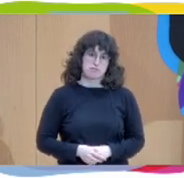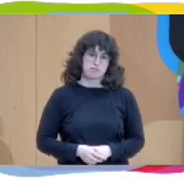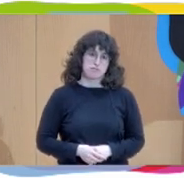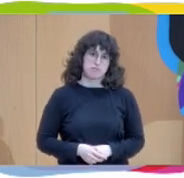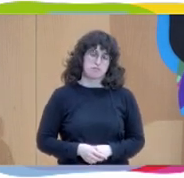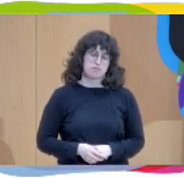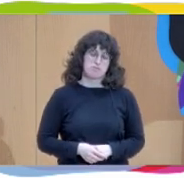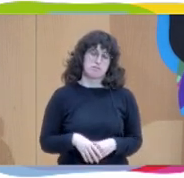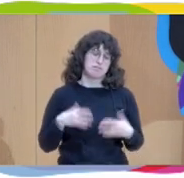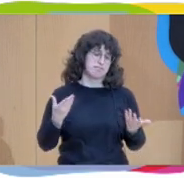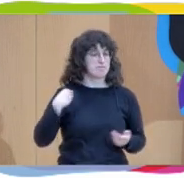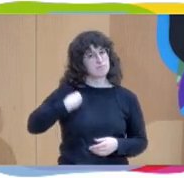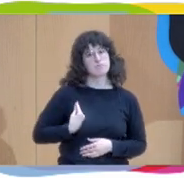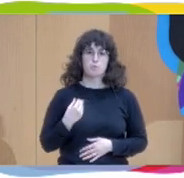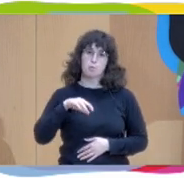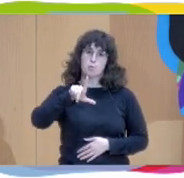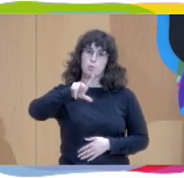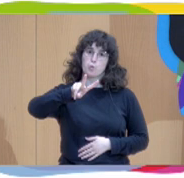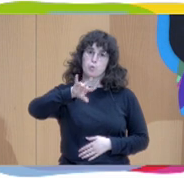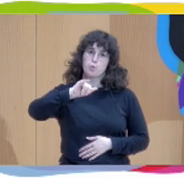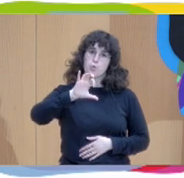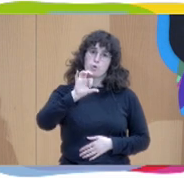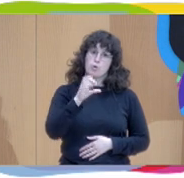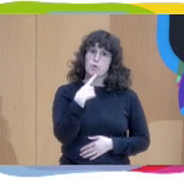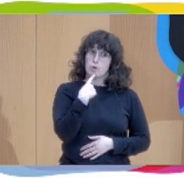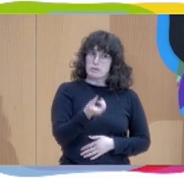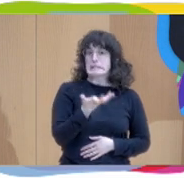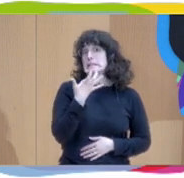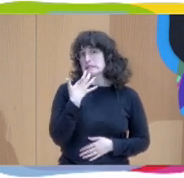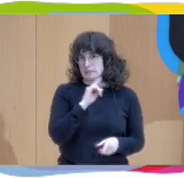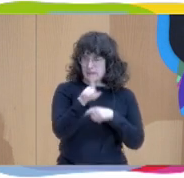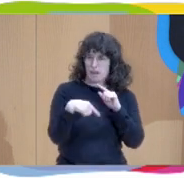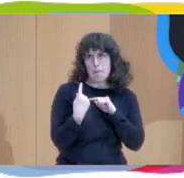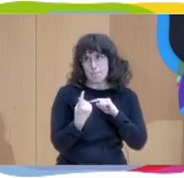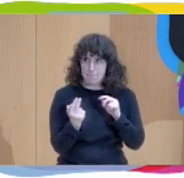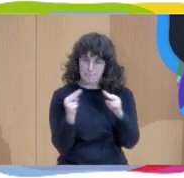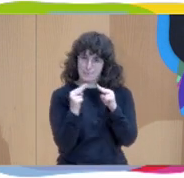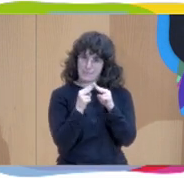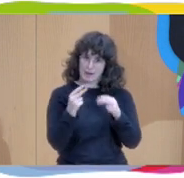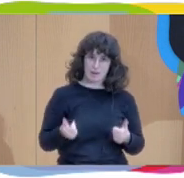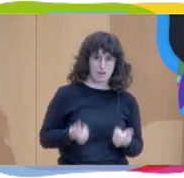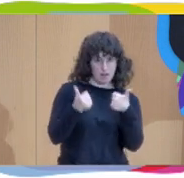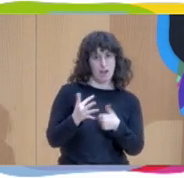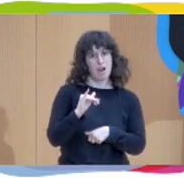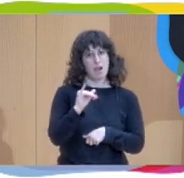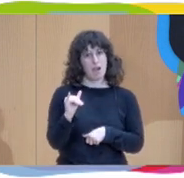in Spanish next week. So, if you have more questions, maybe you can contact them or us.